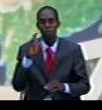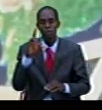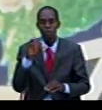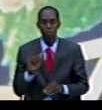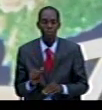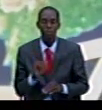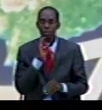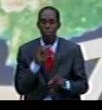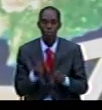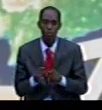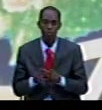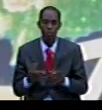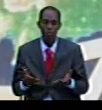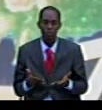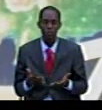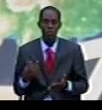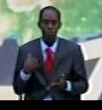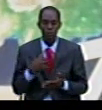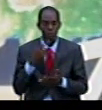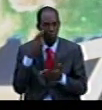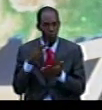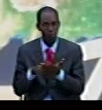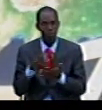you are duly recognized.